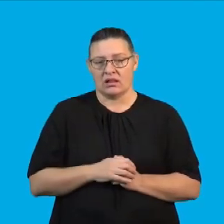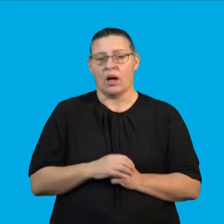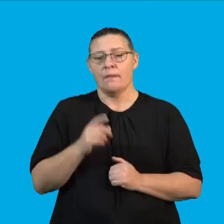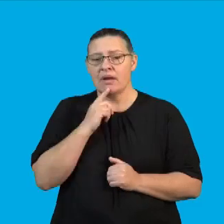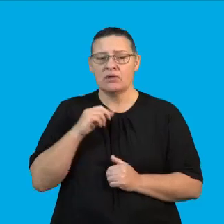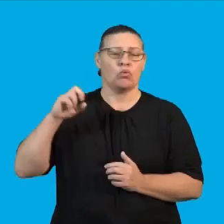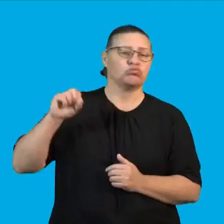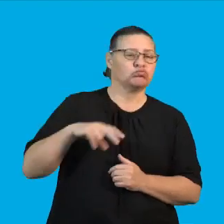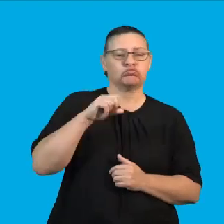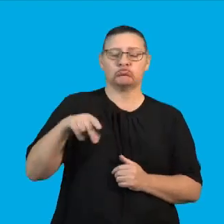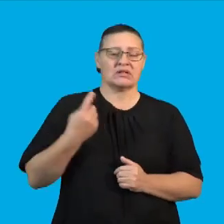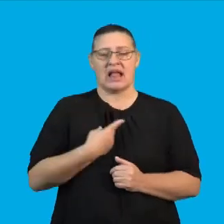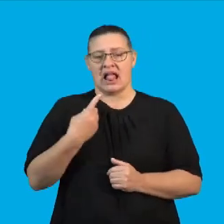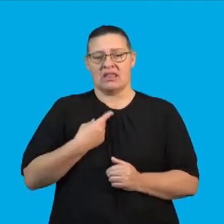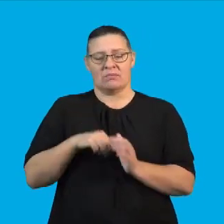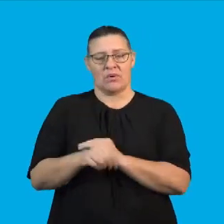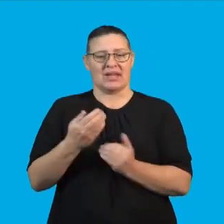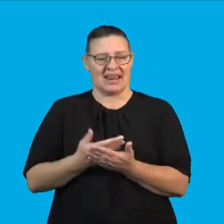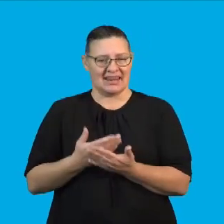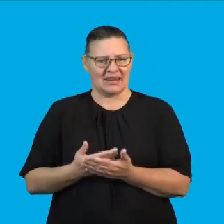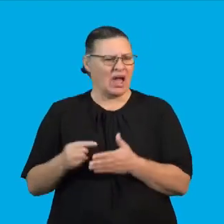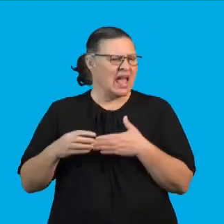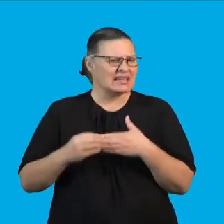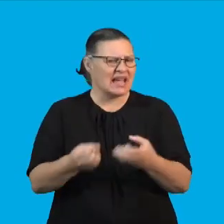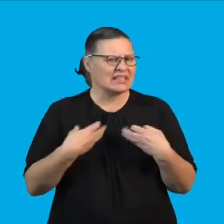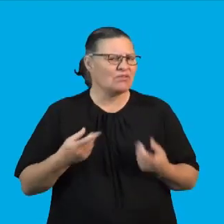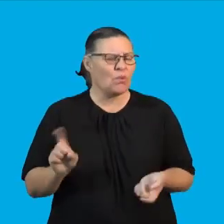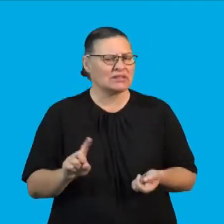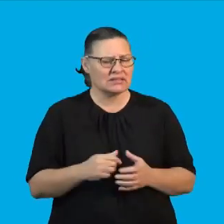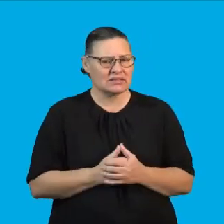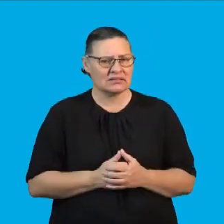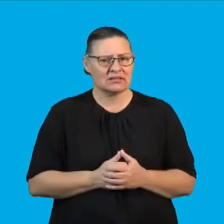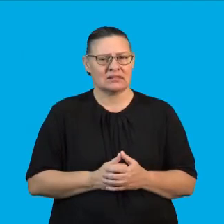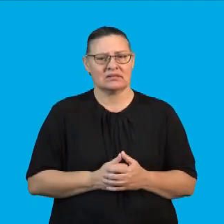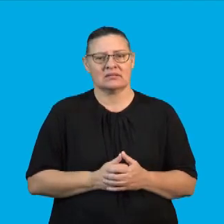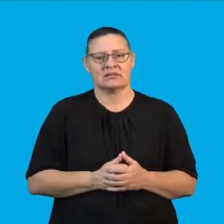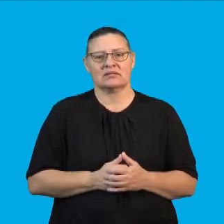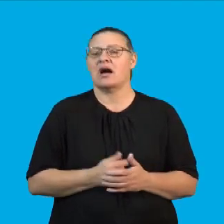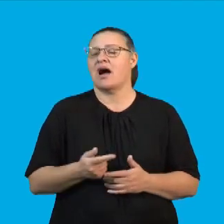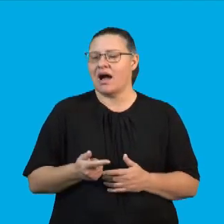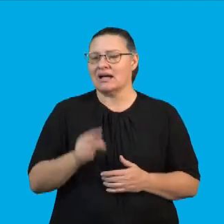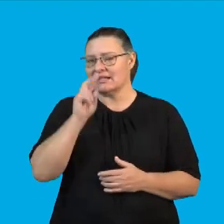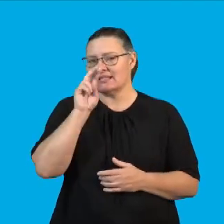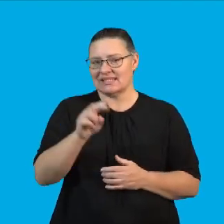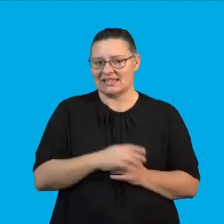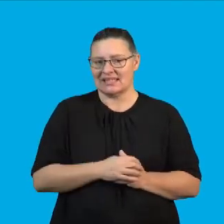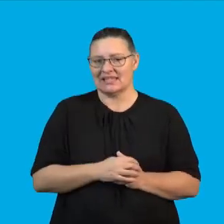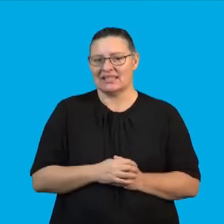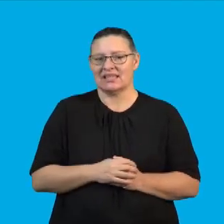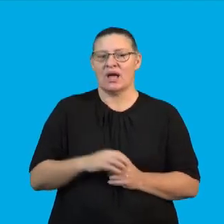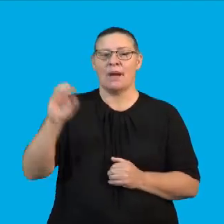able to walk around on its own. And what is giving you a guidance? What is giving you a